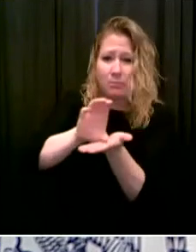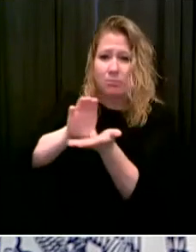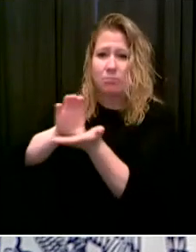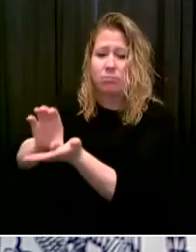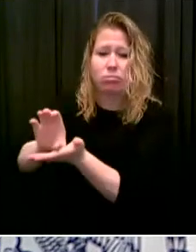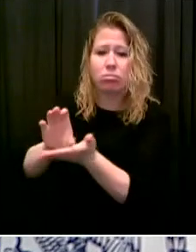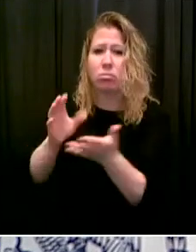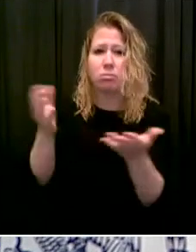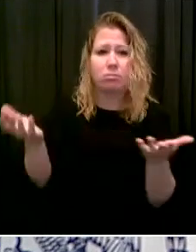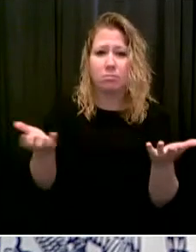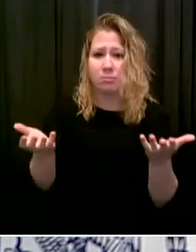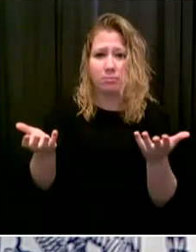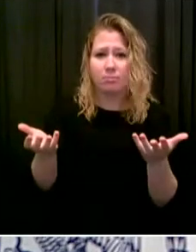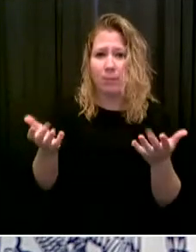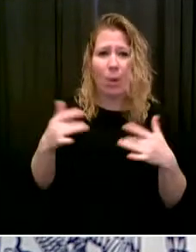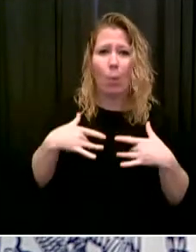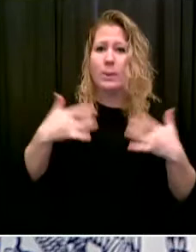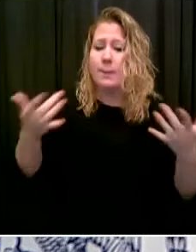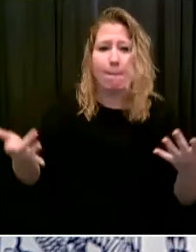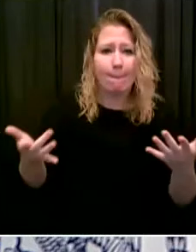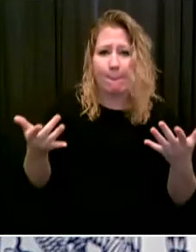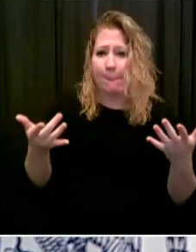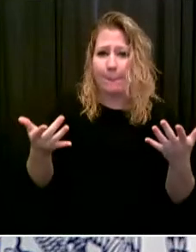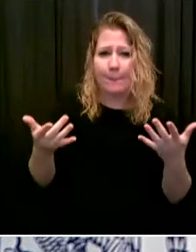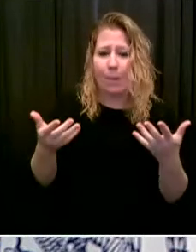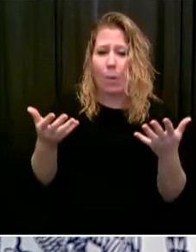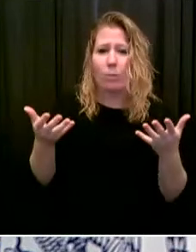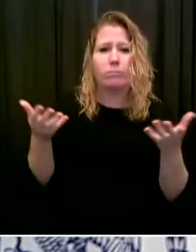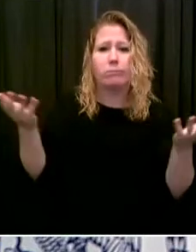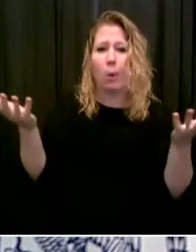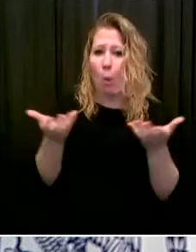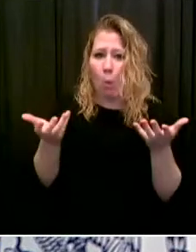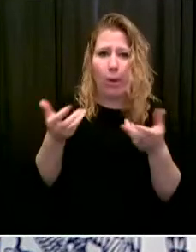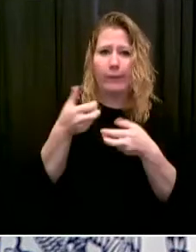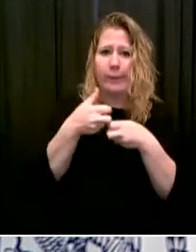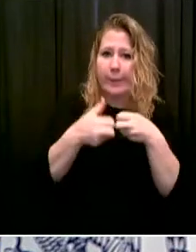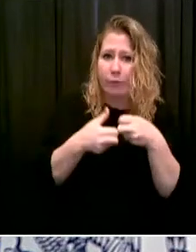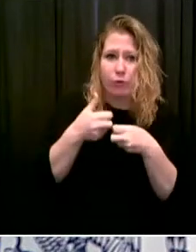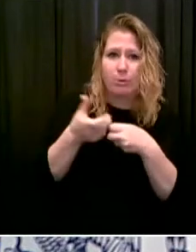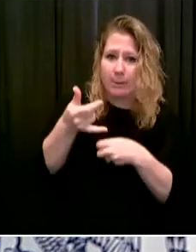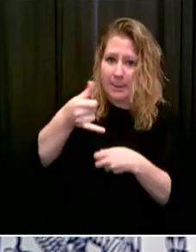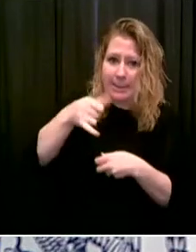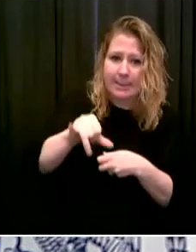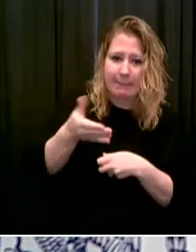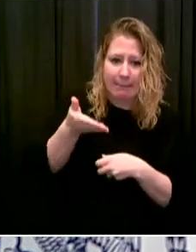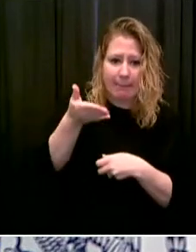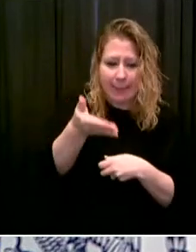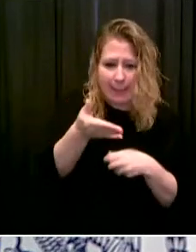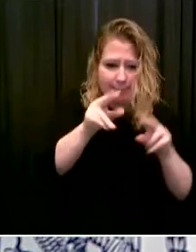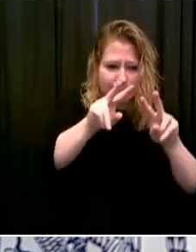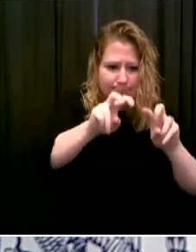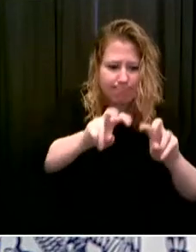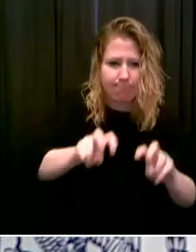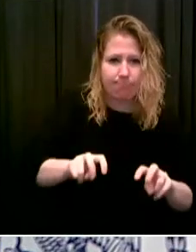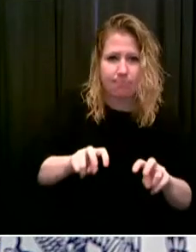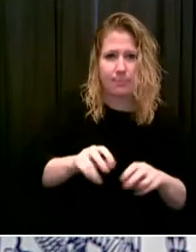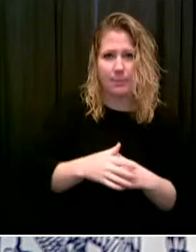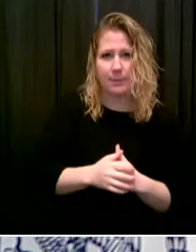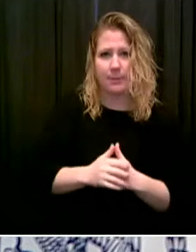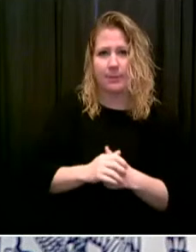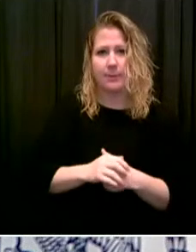various issues that must be resolved before you have a budget agreement? For